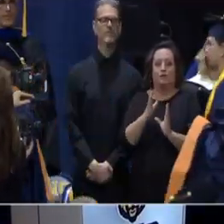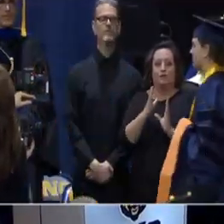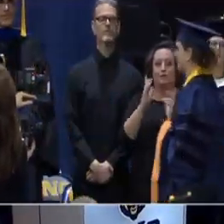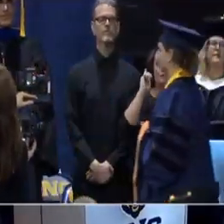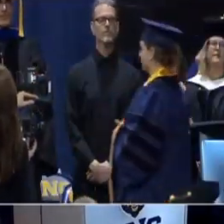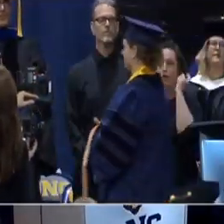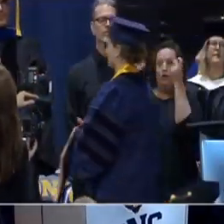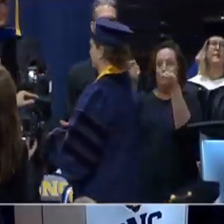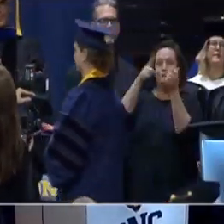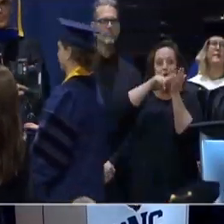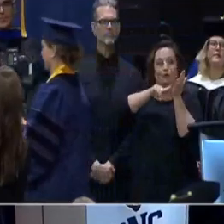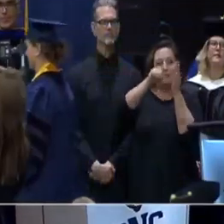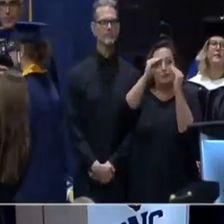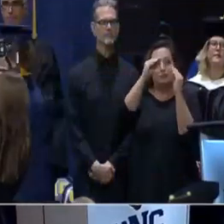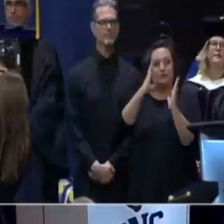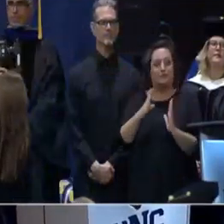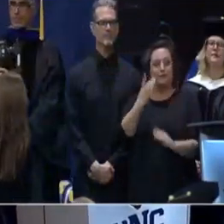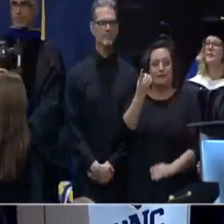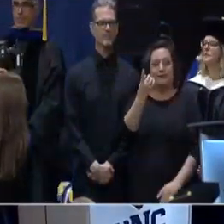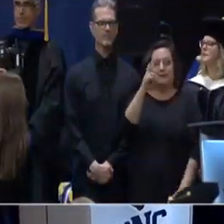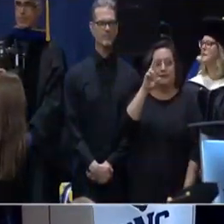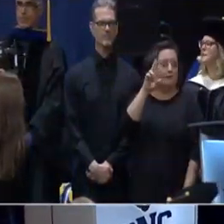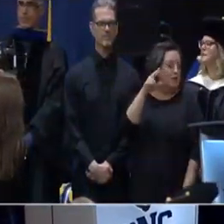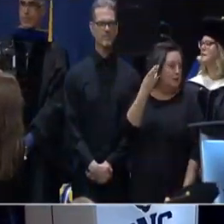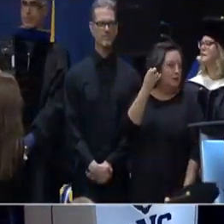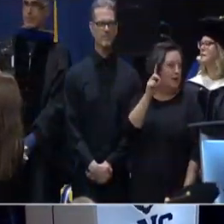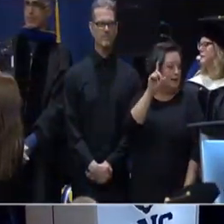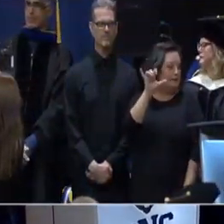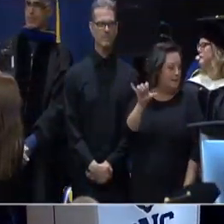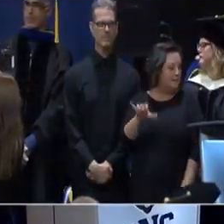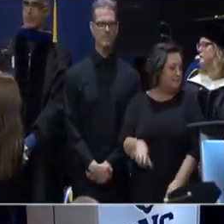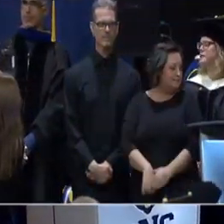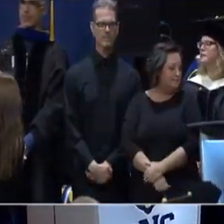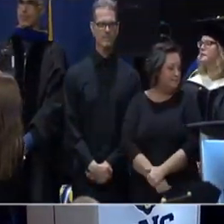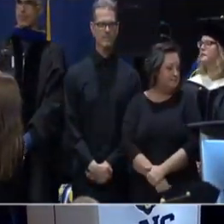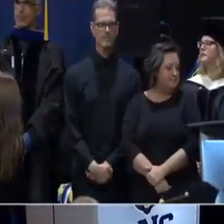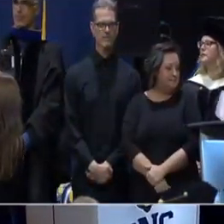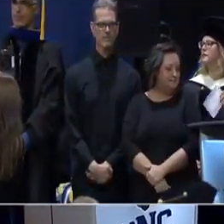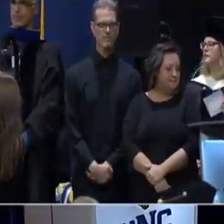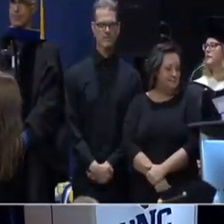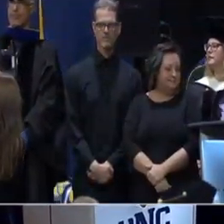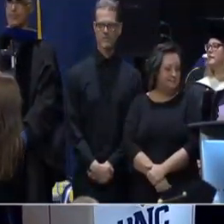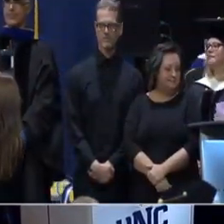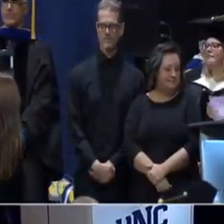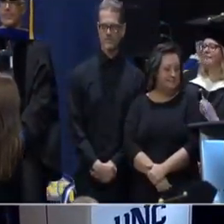Brumbaugh is being hooded by research professor Dr. Henling.